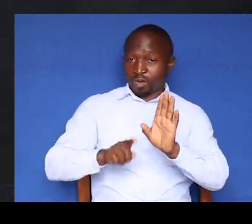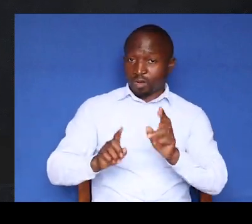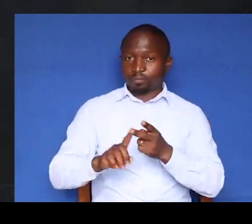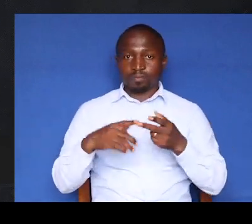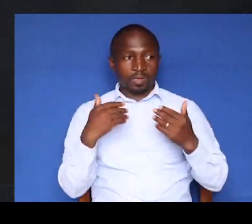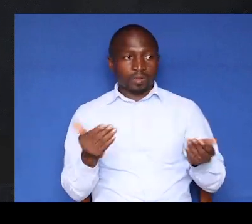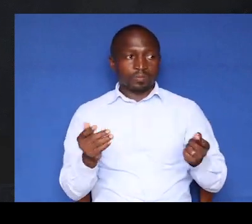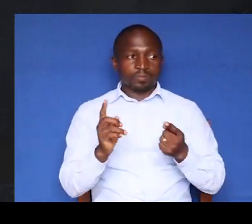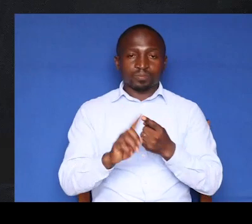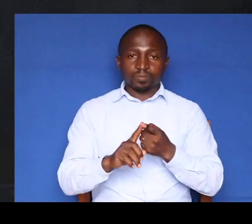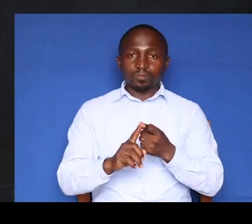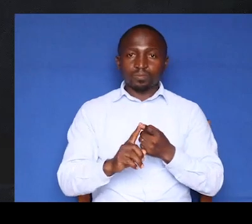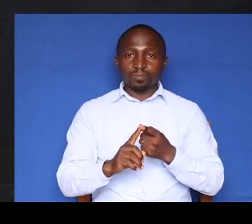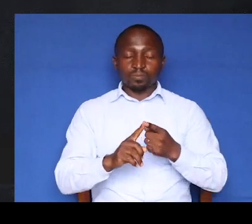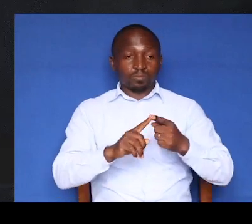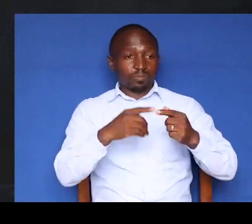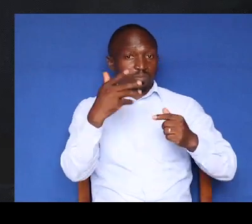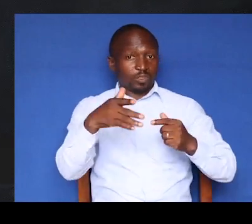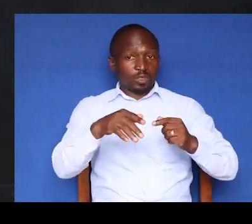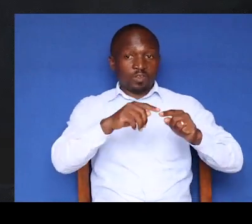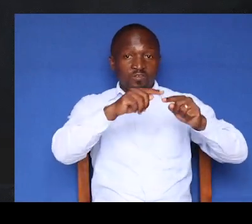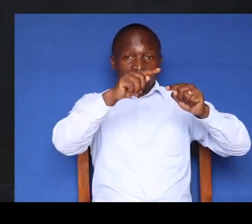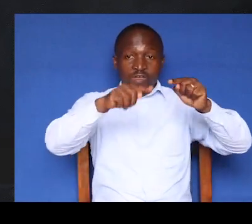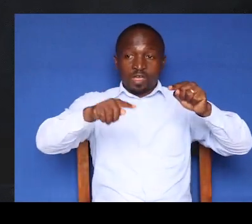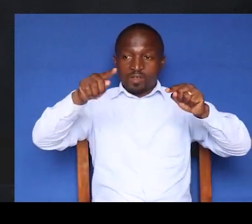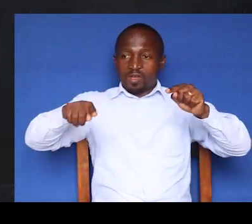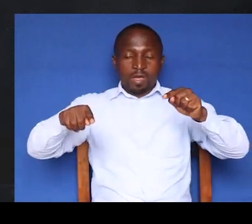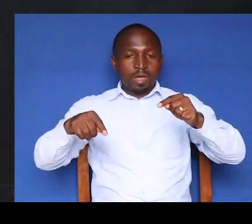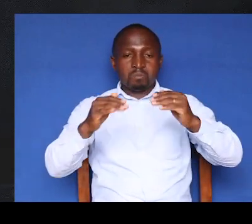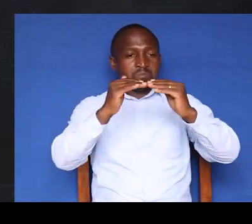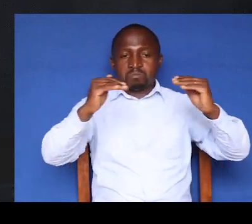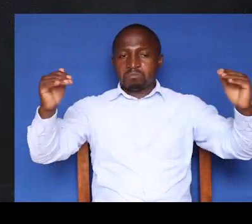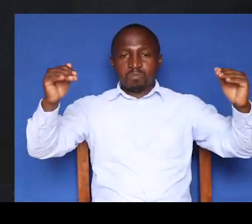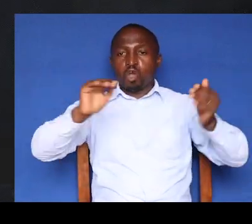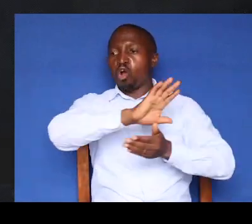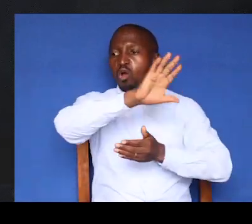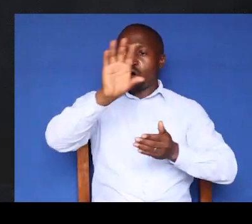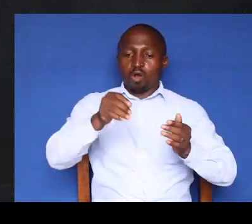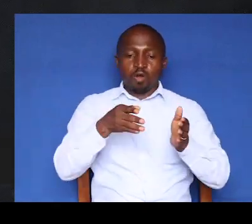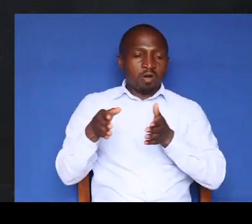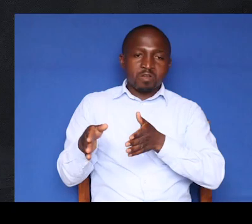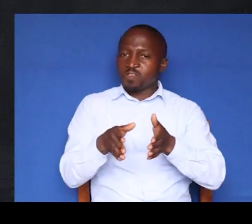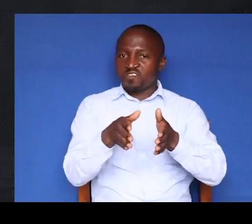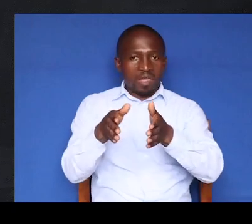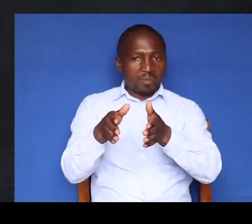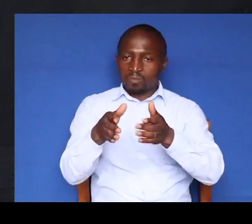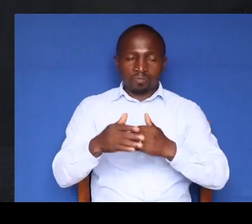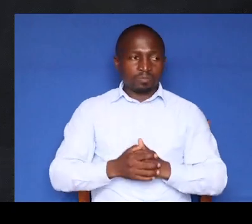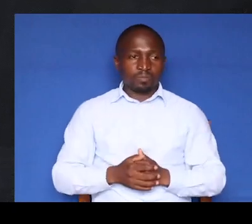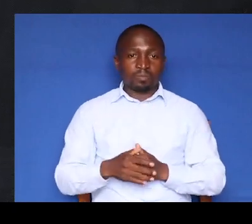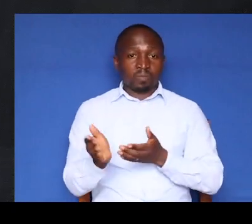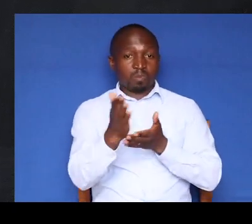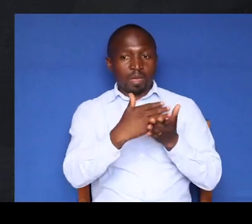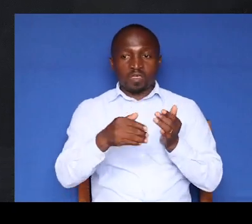variation not the same to all rivers around the world, as some rivers,